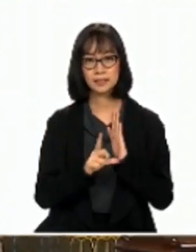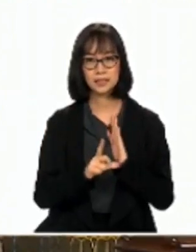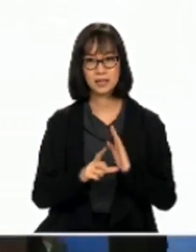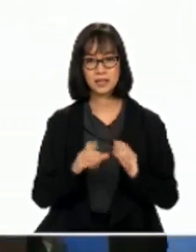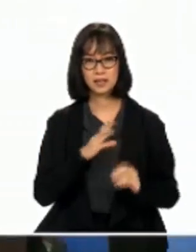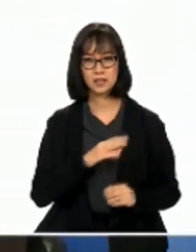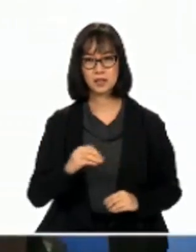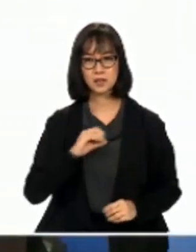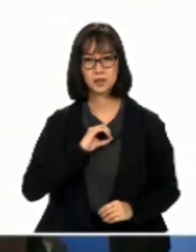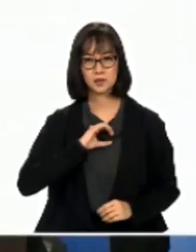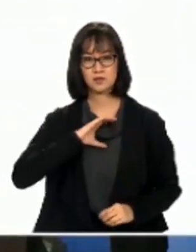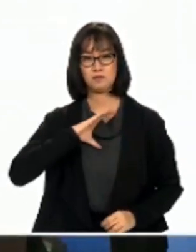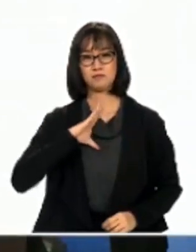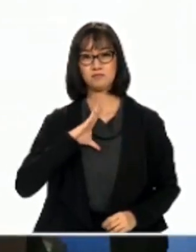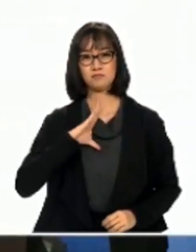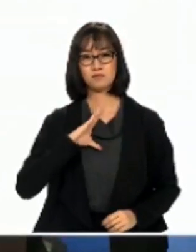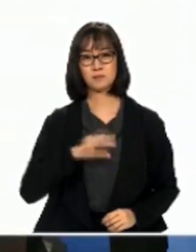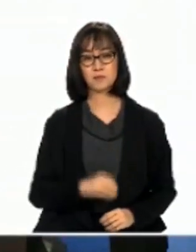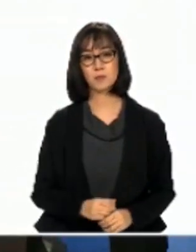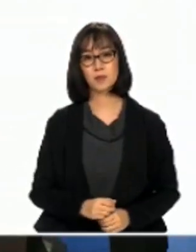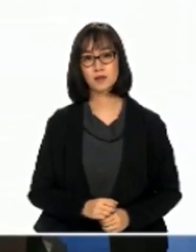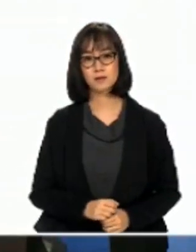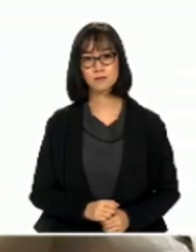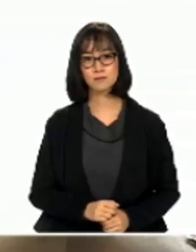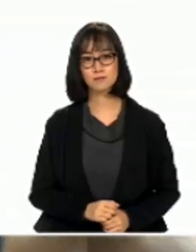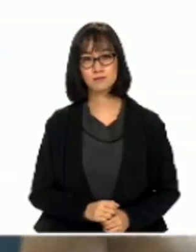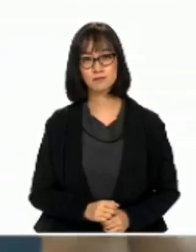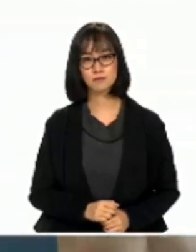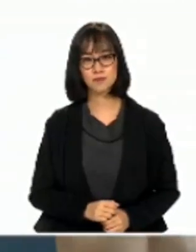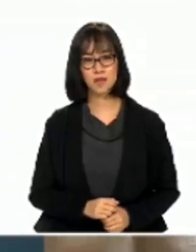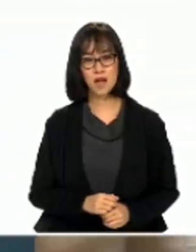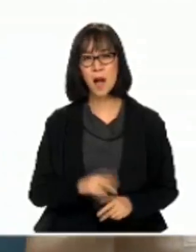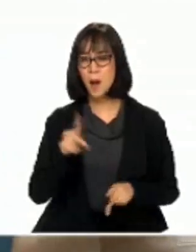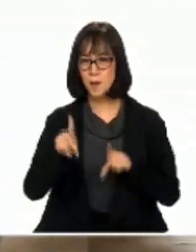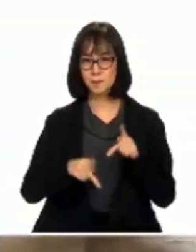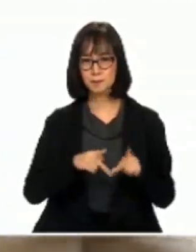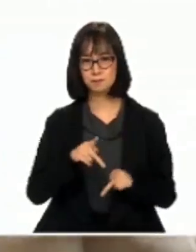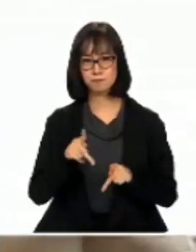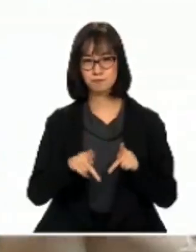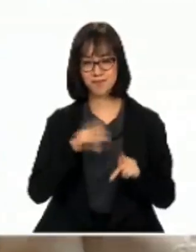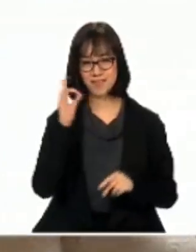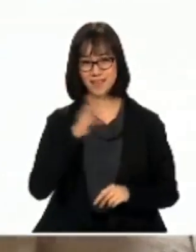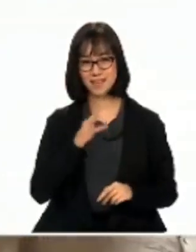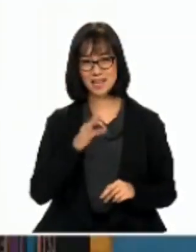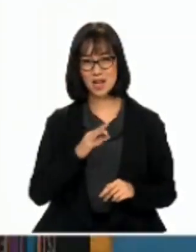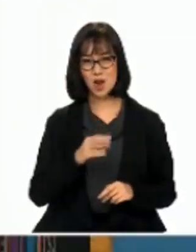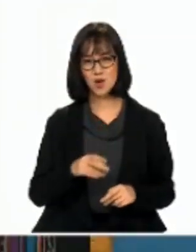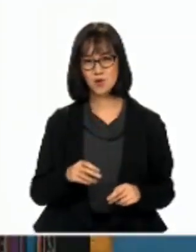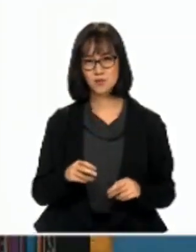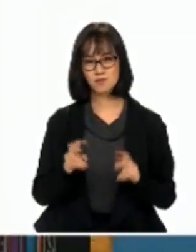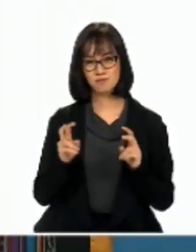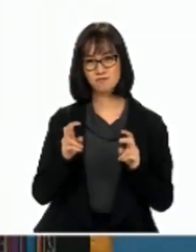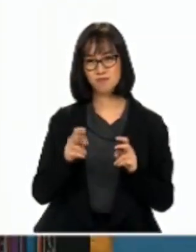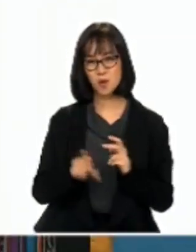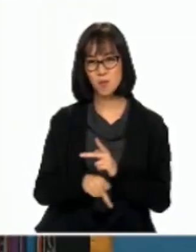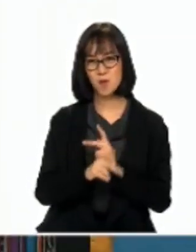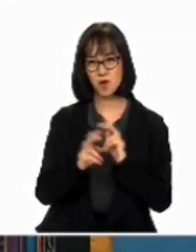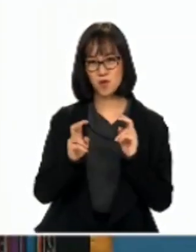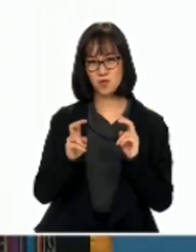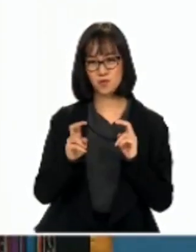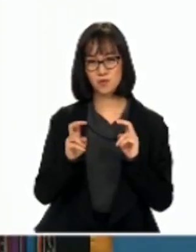My fellow citizens, to borrow the words of Churchill, akin